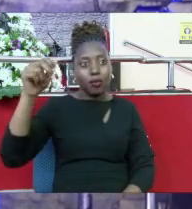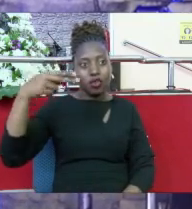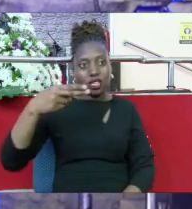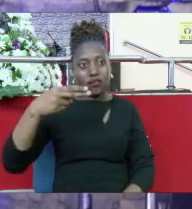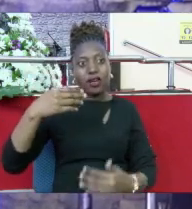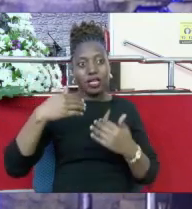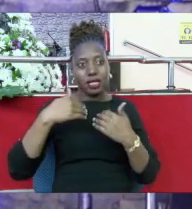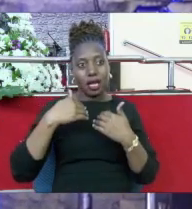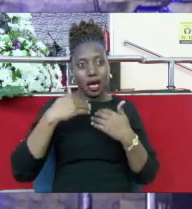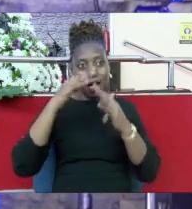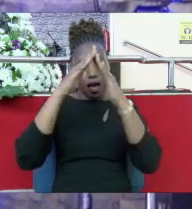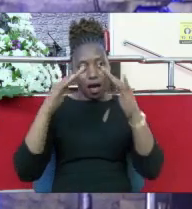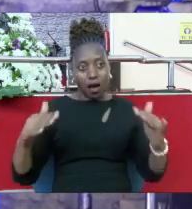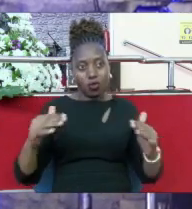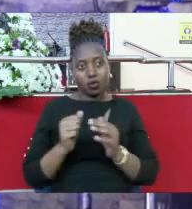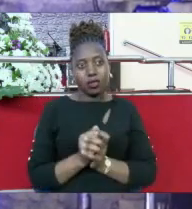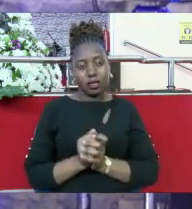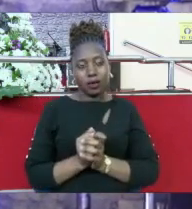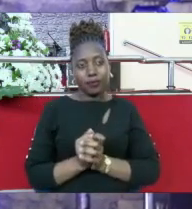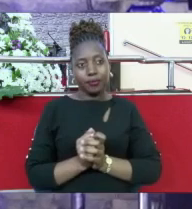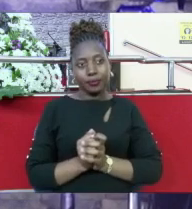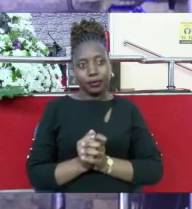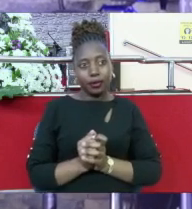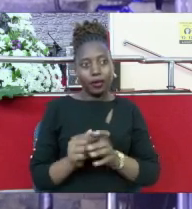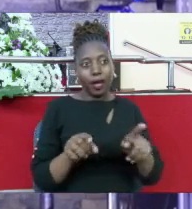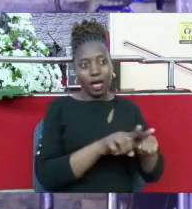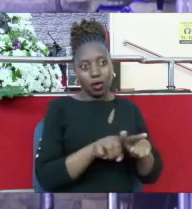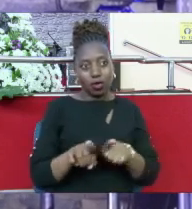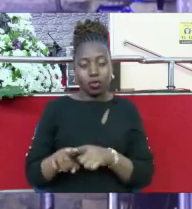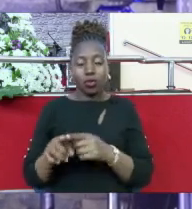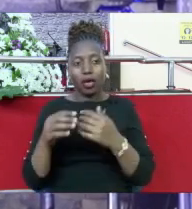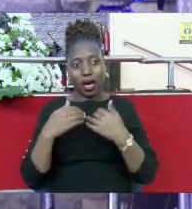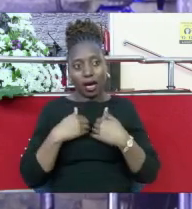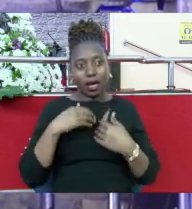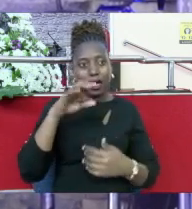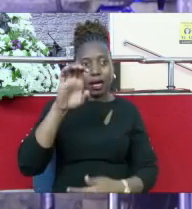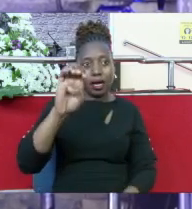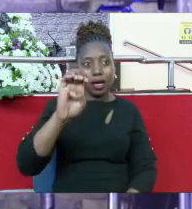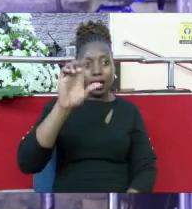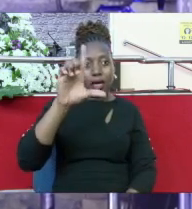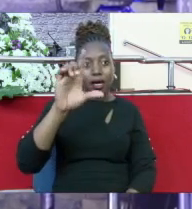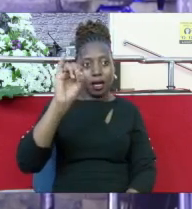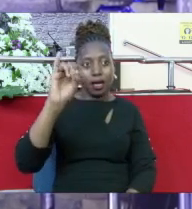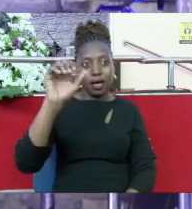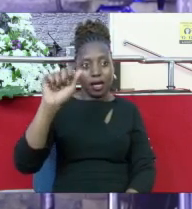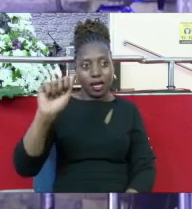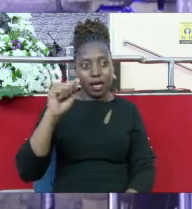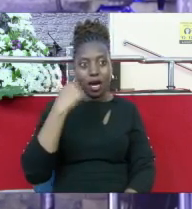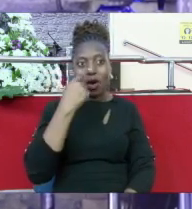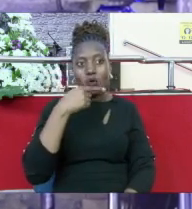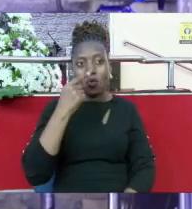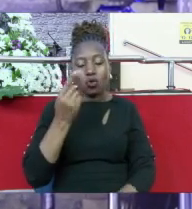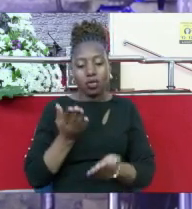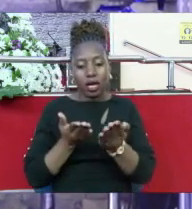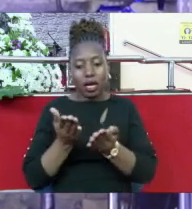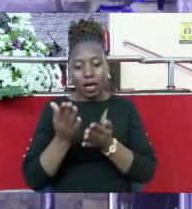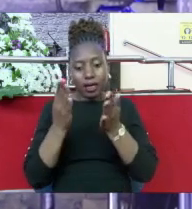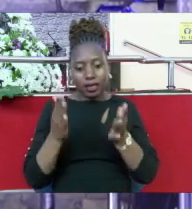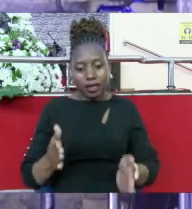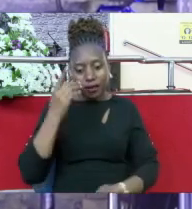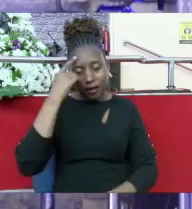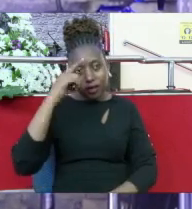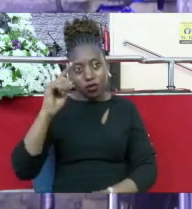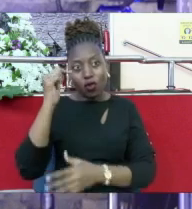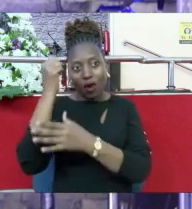Abraham's servant. Yule Elea ambaye alikuwa mtumishi wa Abraham. And we also have stewards